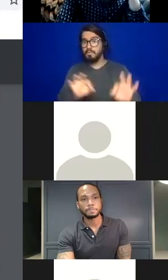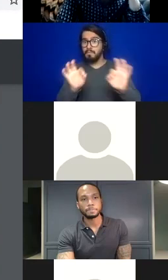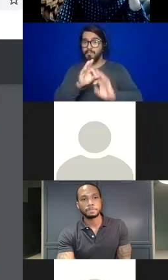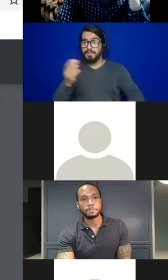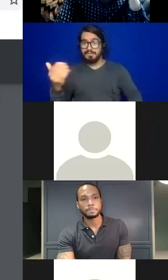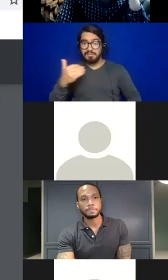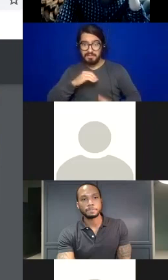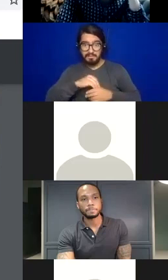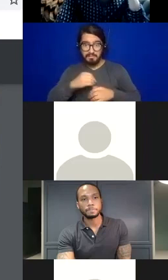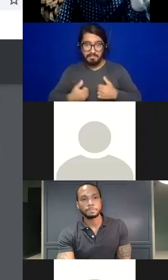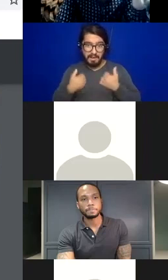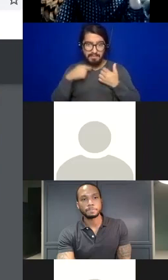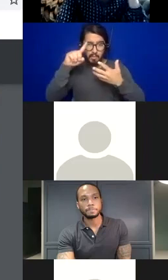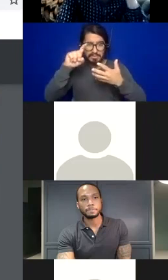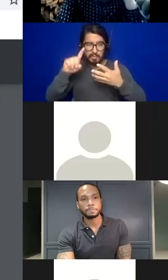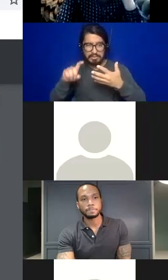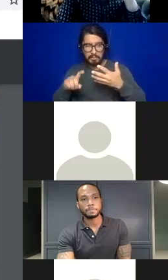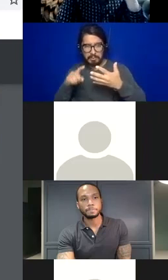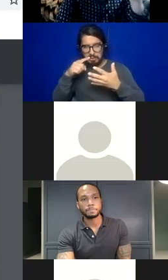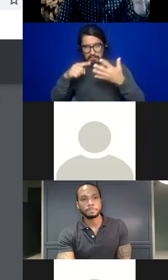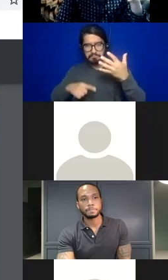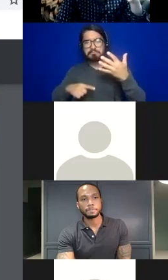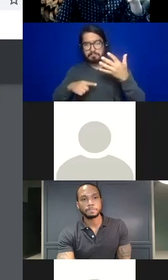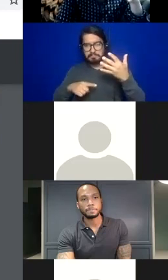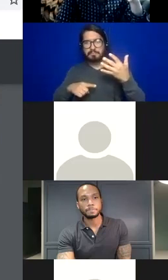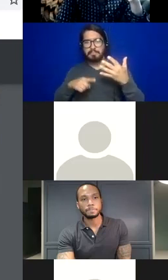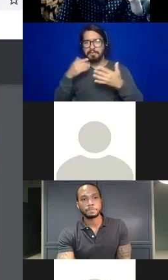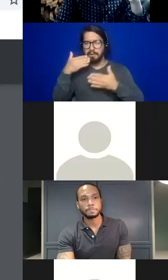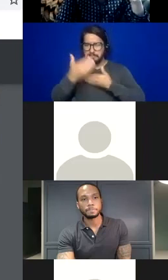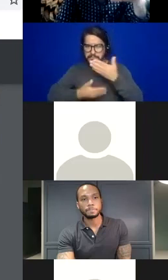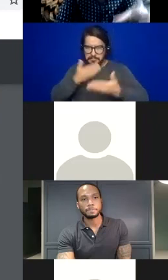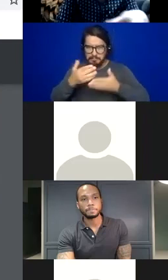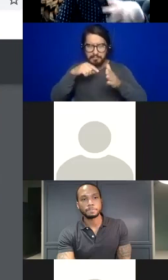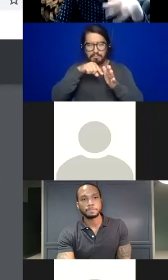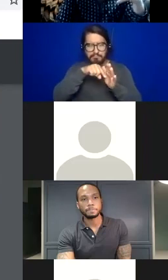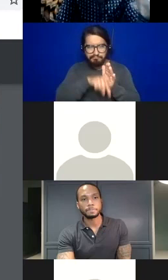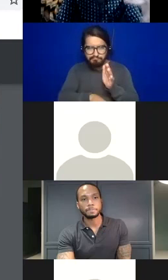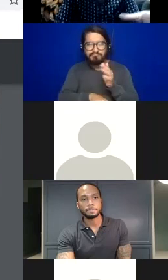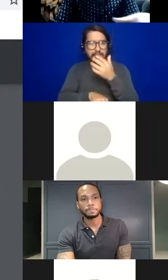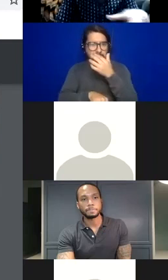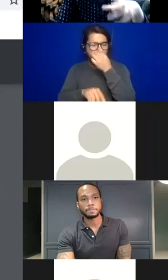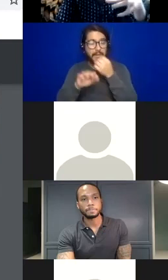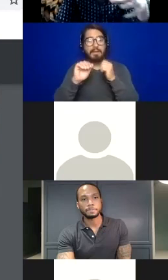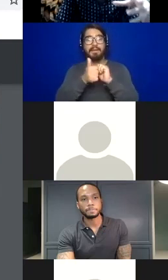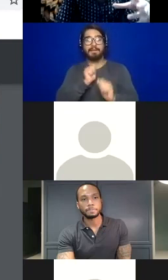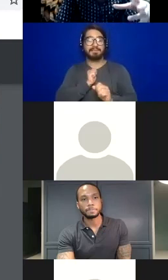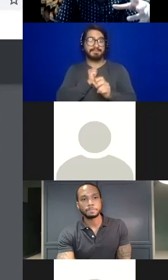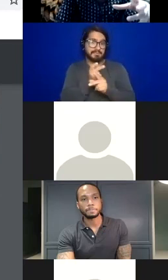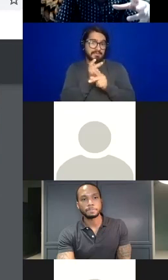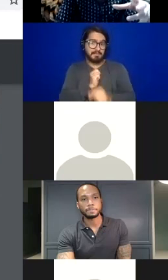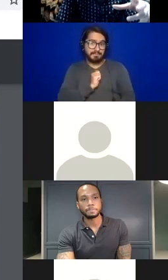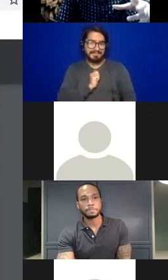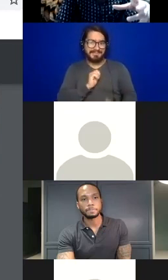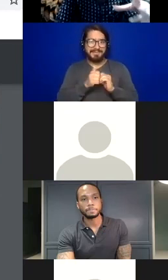strengths? Right? And then they kind of go into, how do I take care of myself? And how do